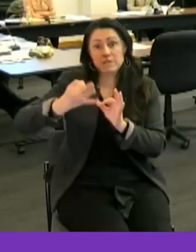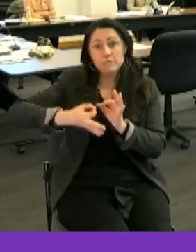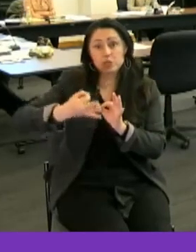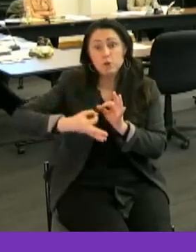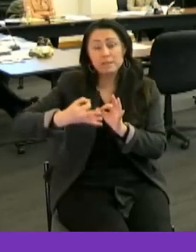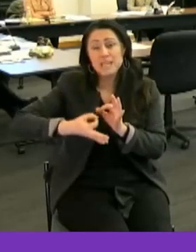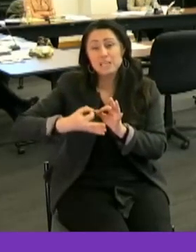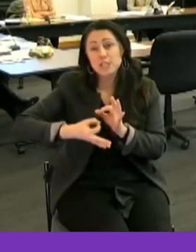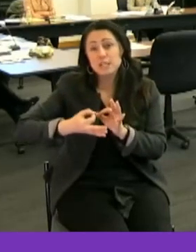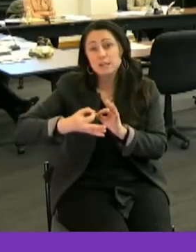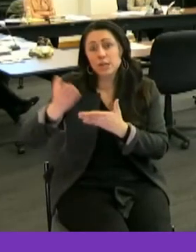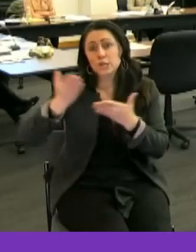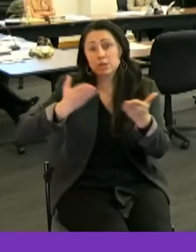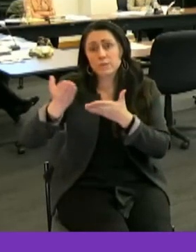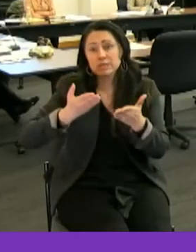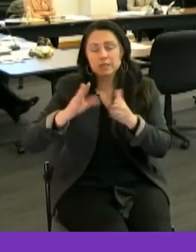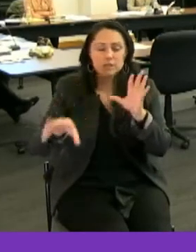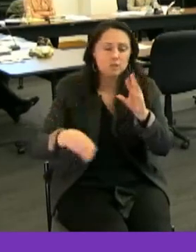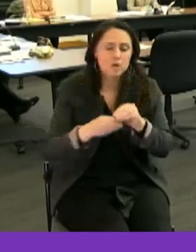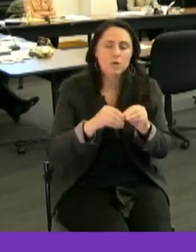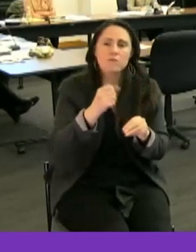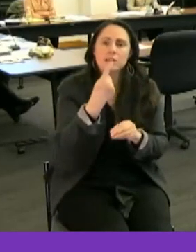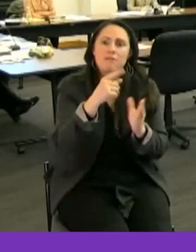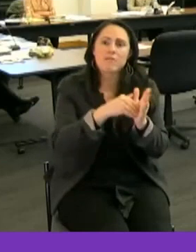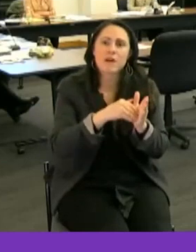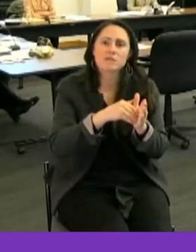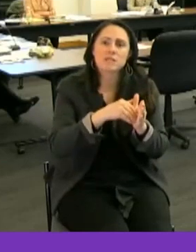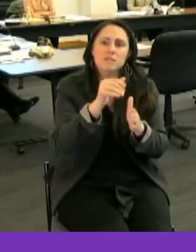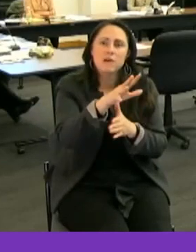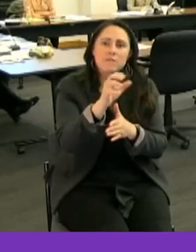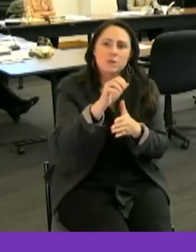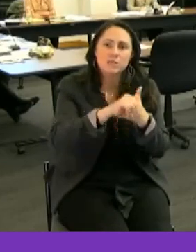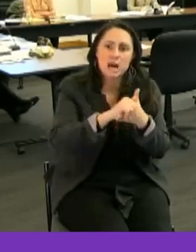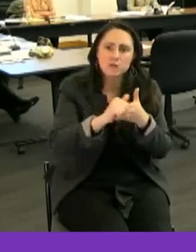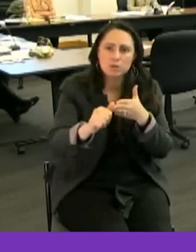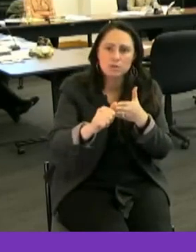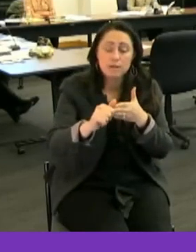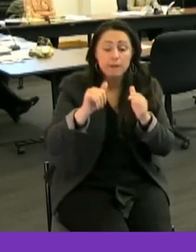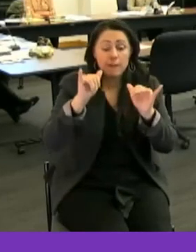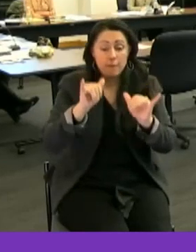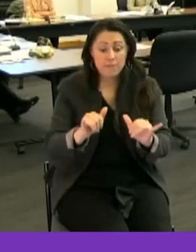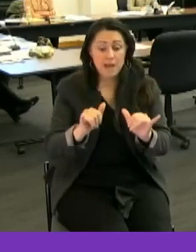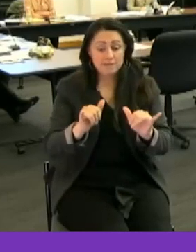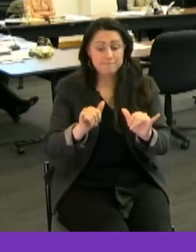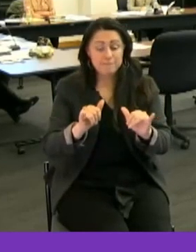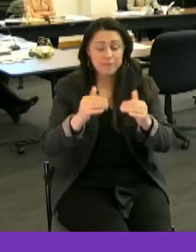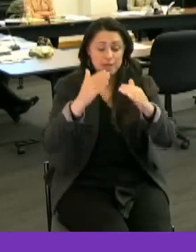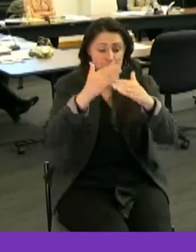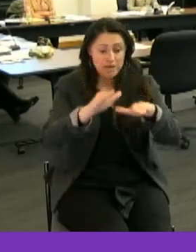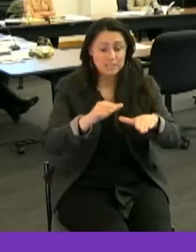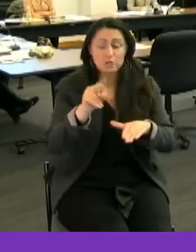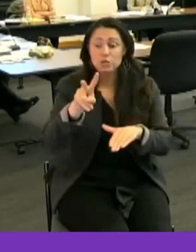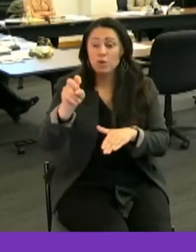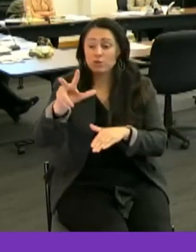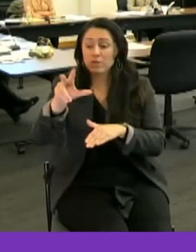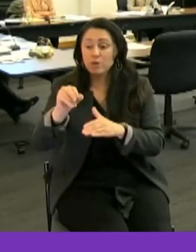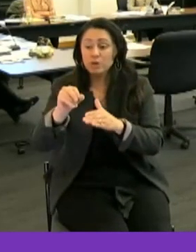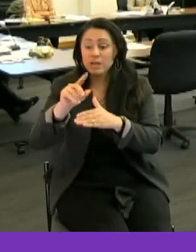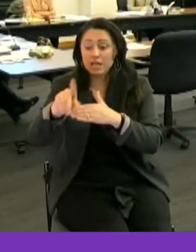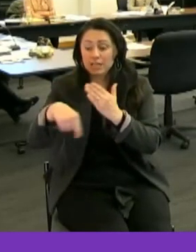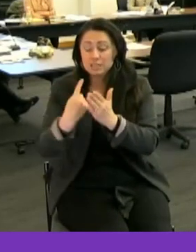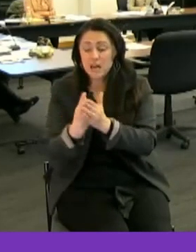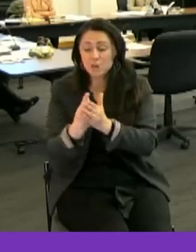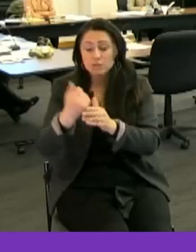interpretation services, which is a total of $11,500. That breaks down to $230 per